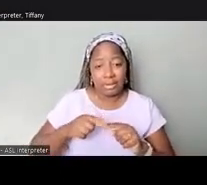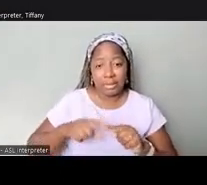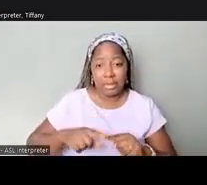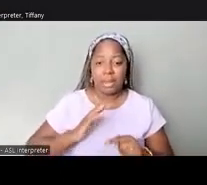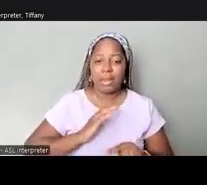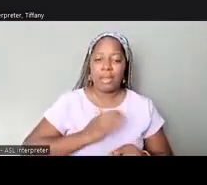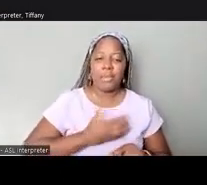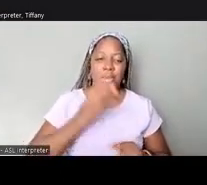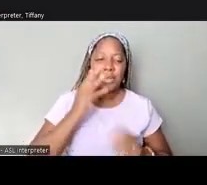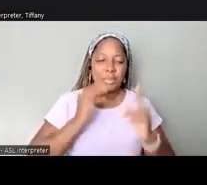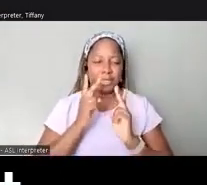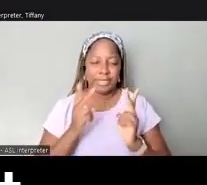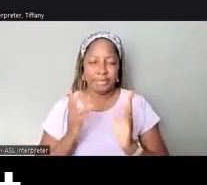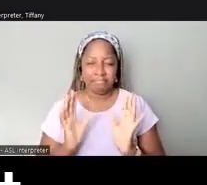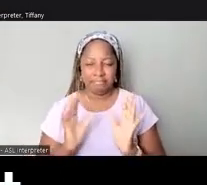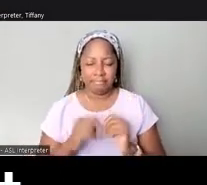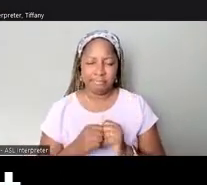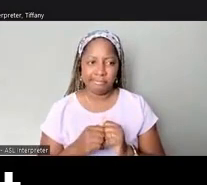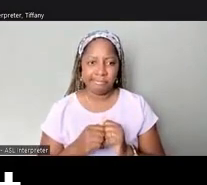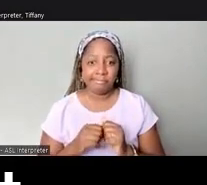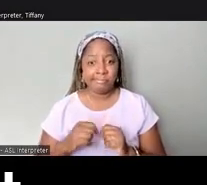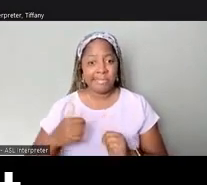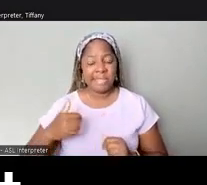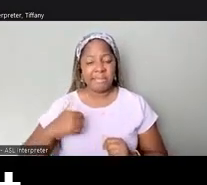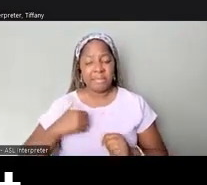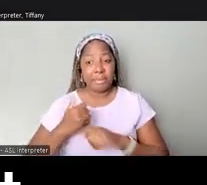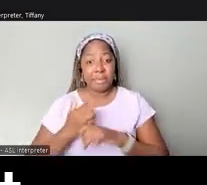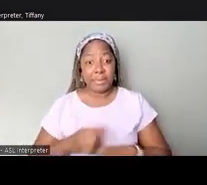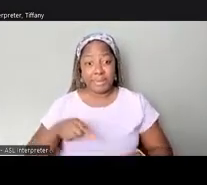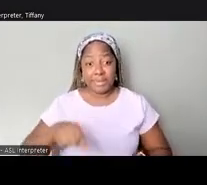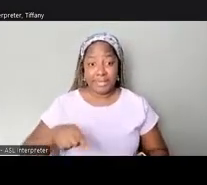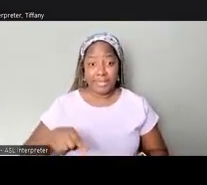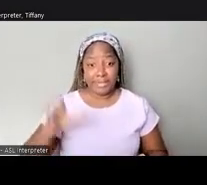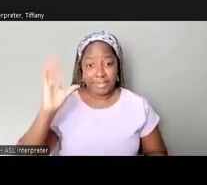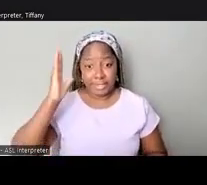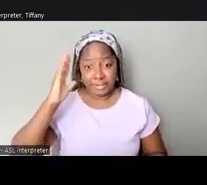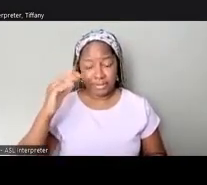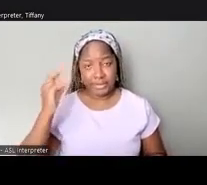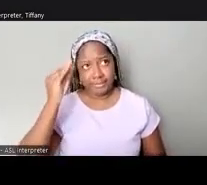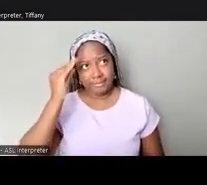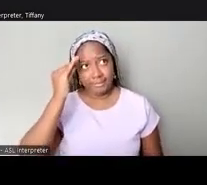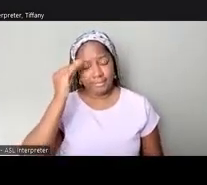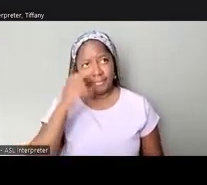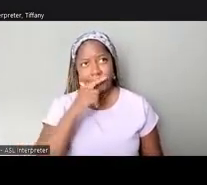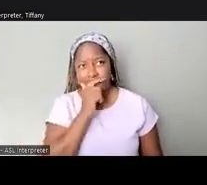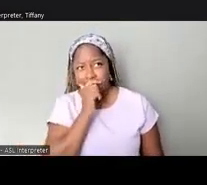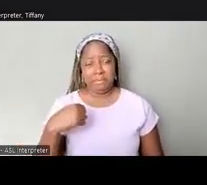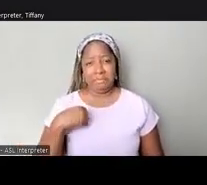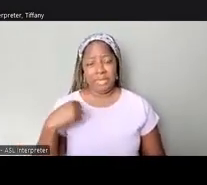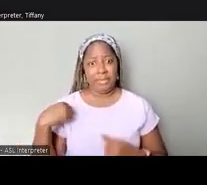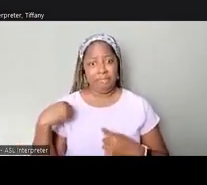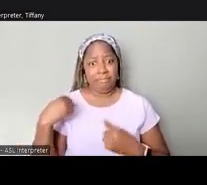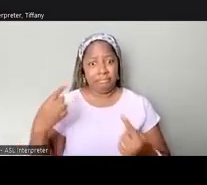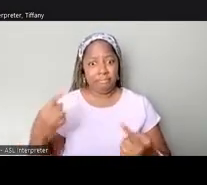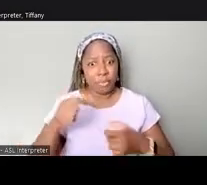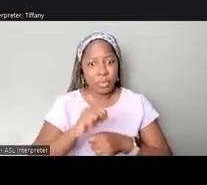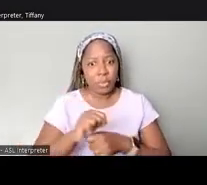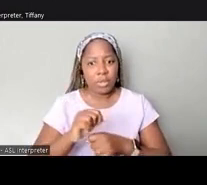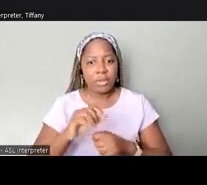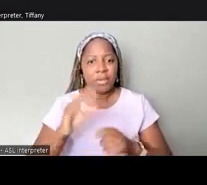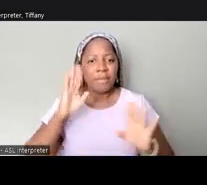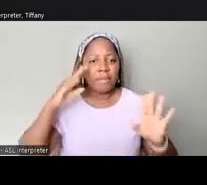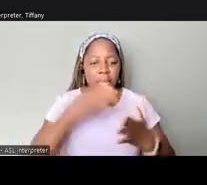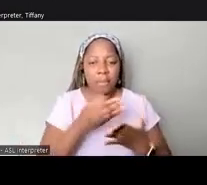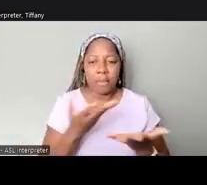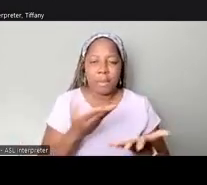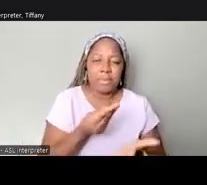thinking about how to approach this, the work that I have done for many years has been economic based. And so my brain kind of goes